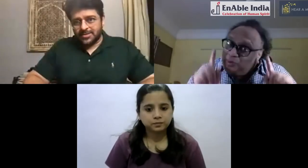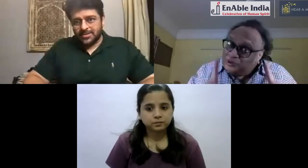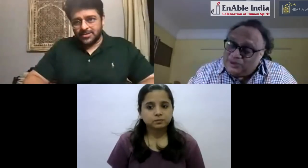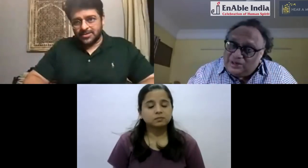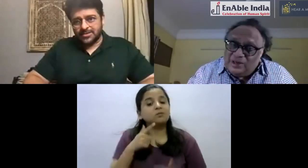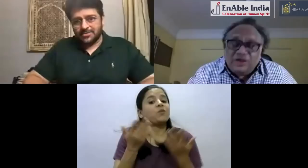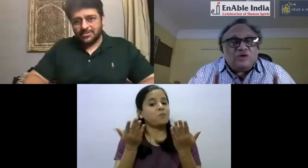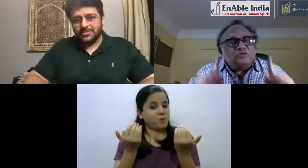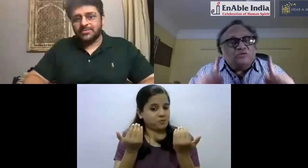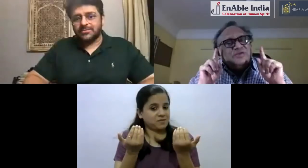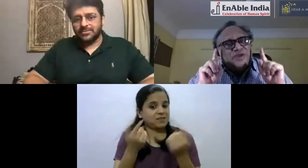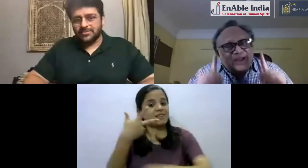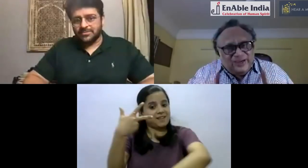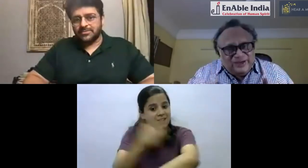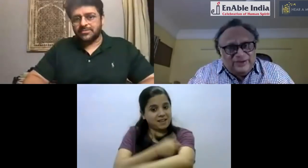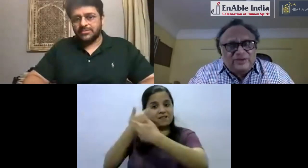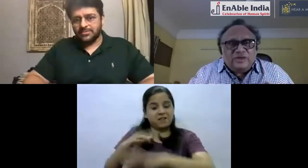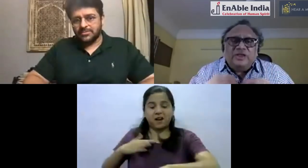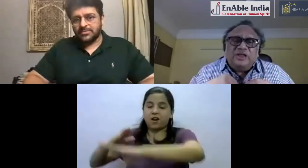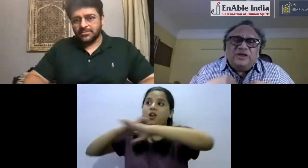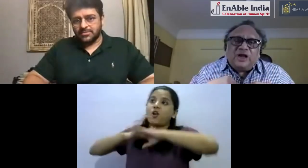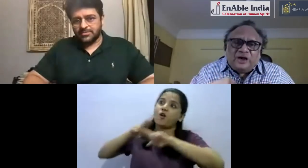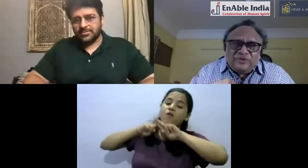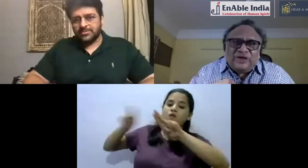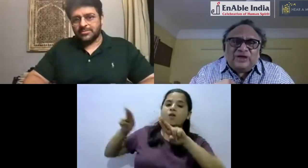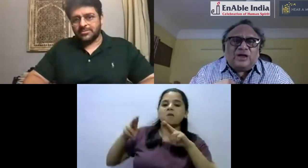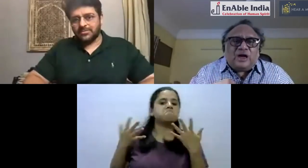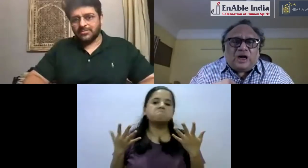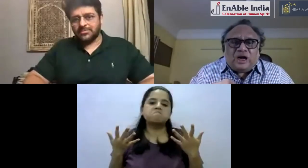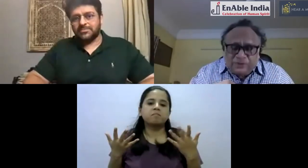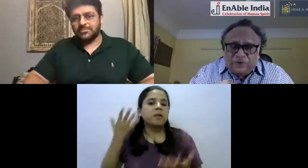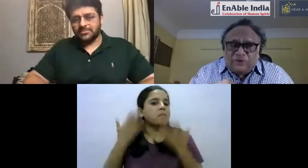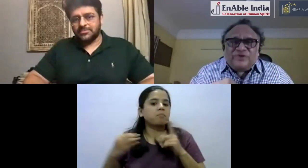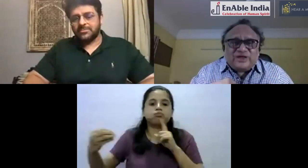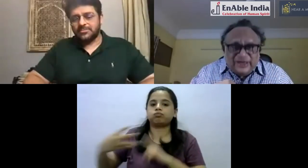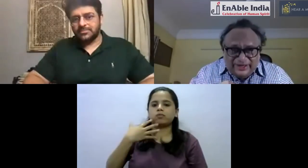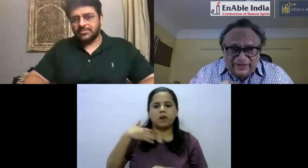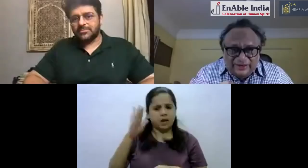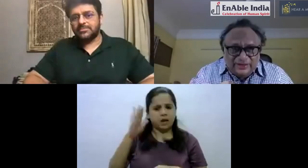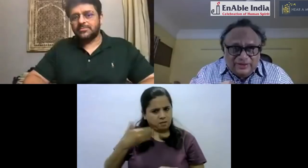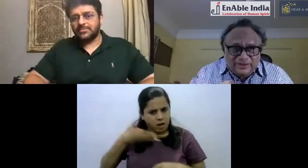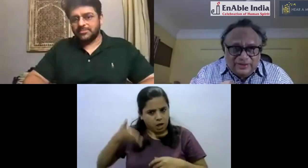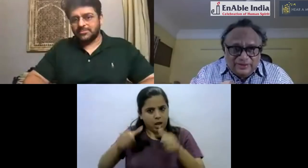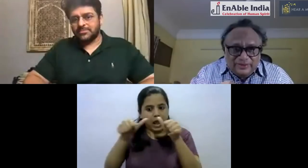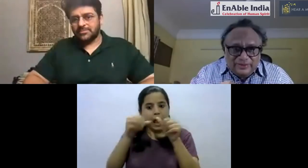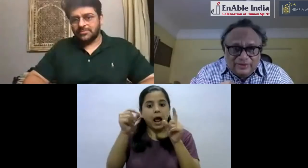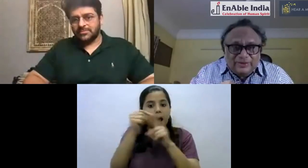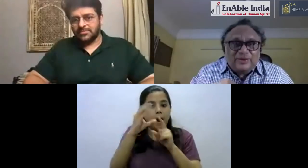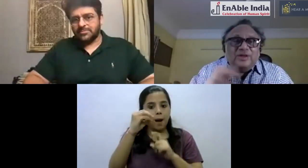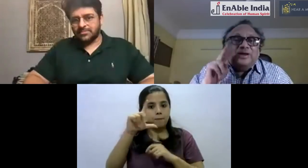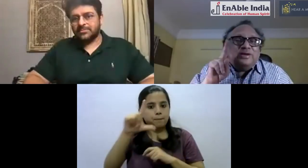is possible. We have had in our Apollo faculty